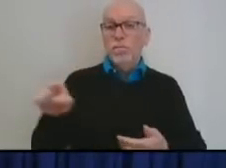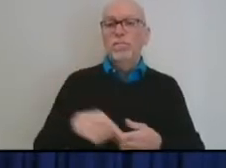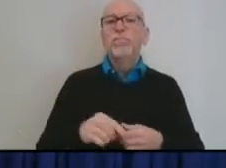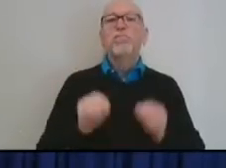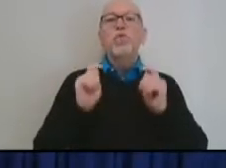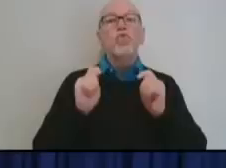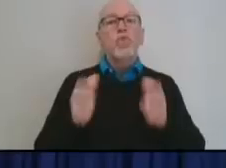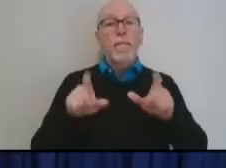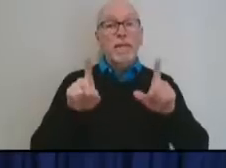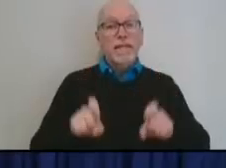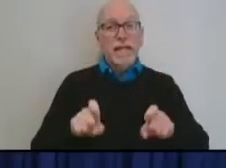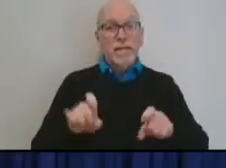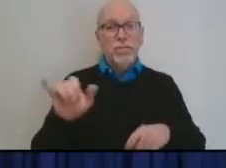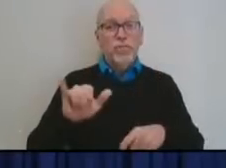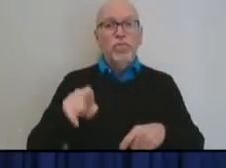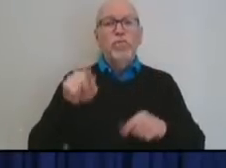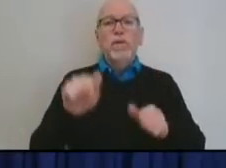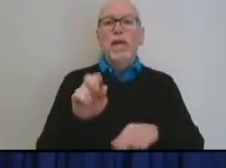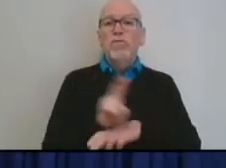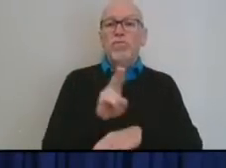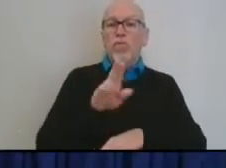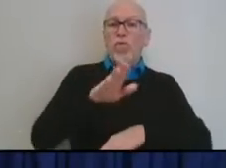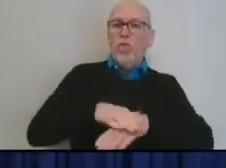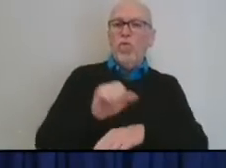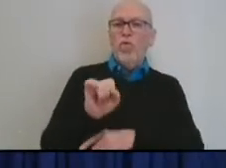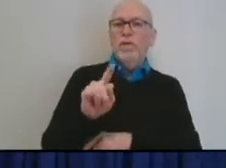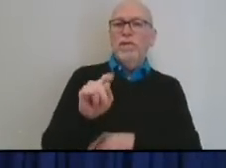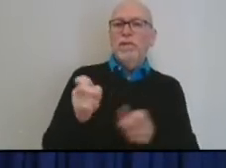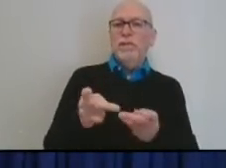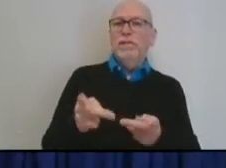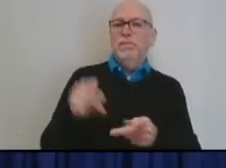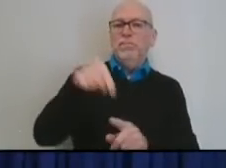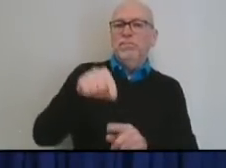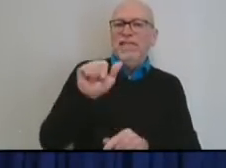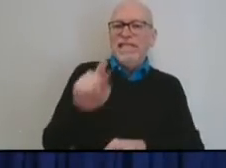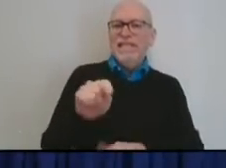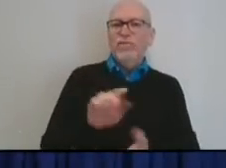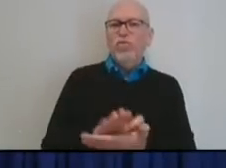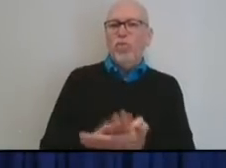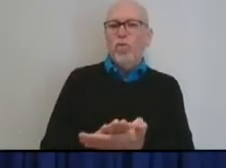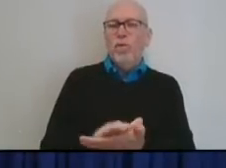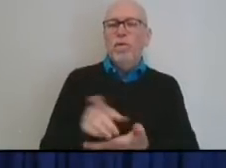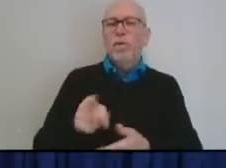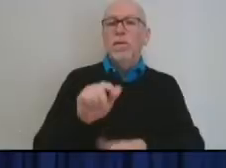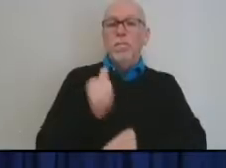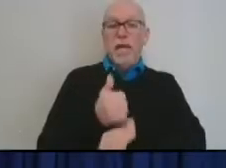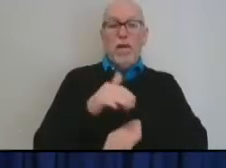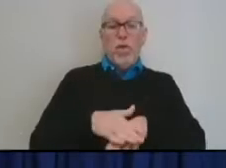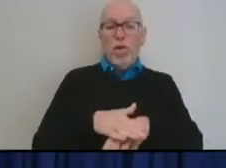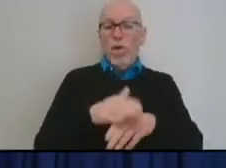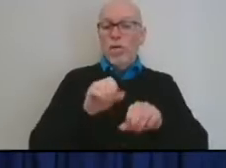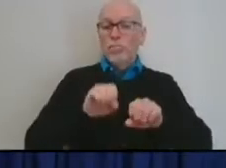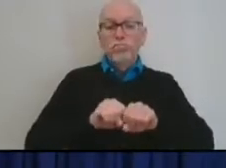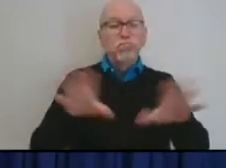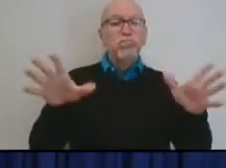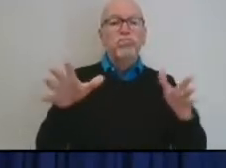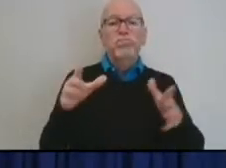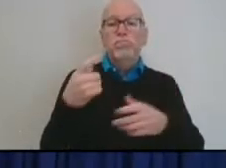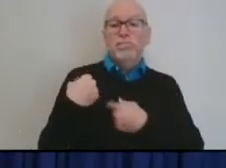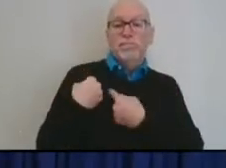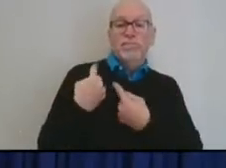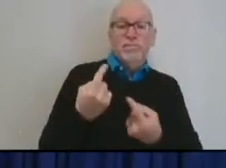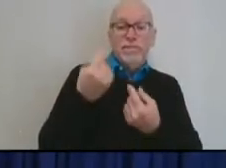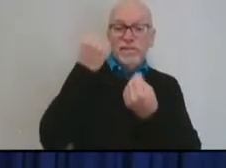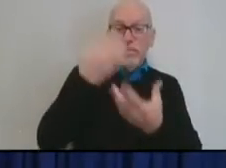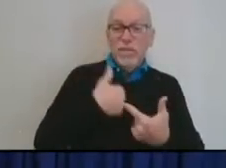tests, which can be used on site at the schools. And based on those supplies and the latest data that we